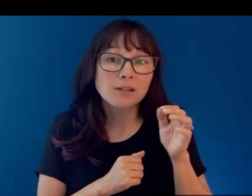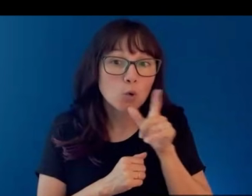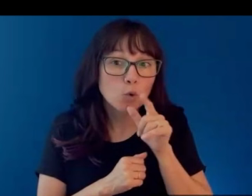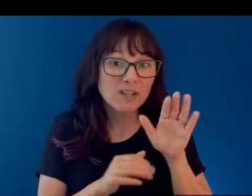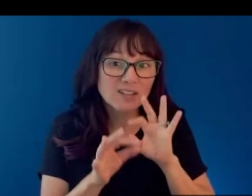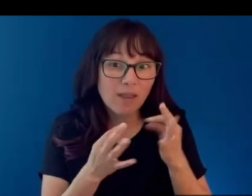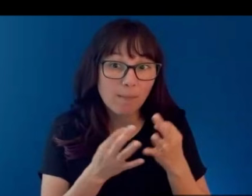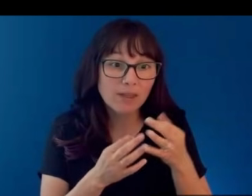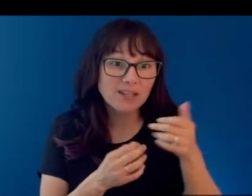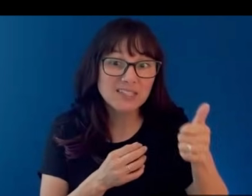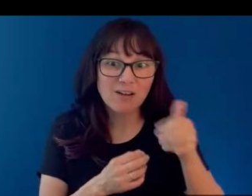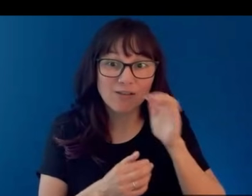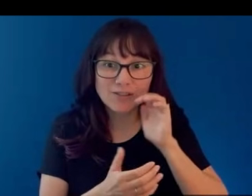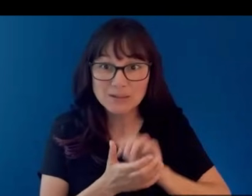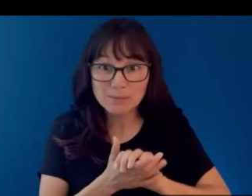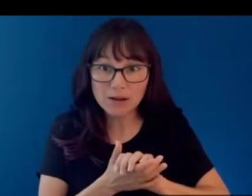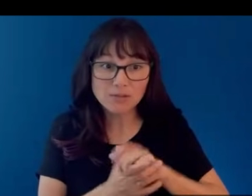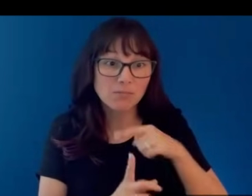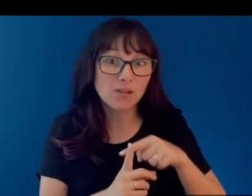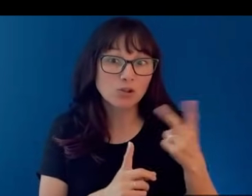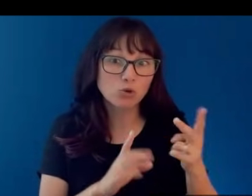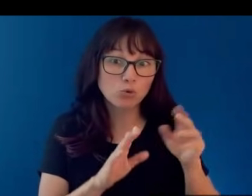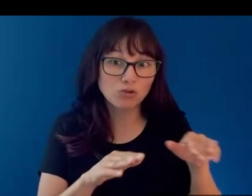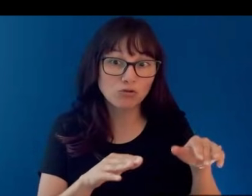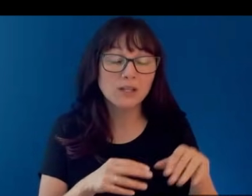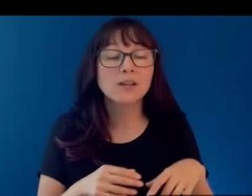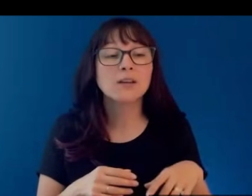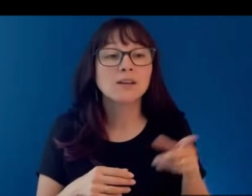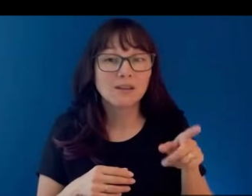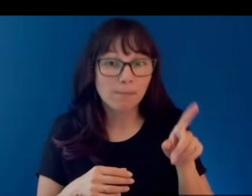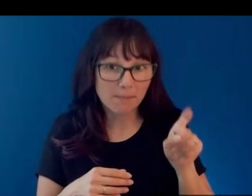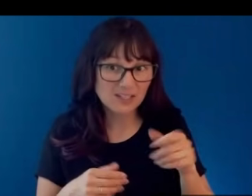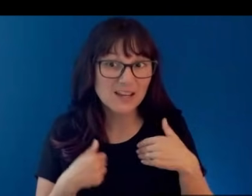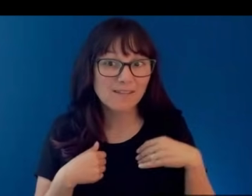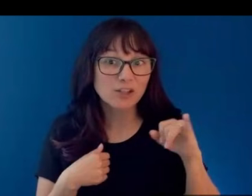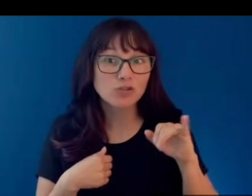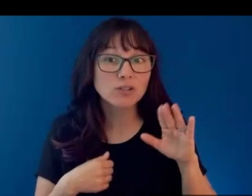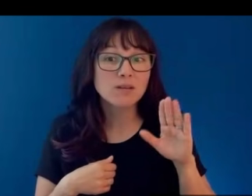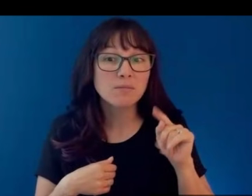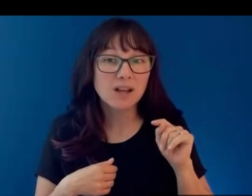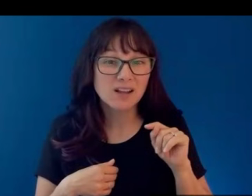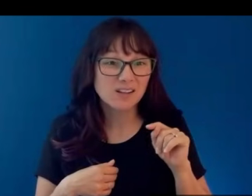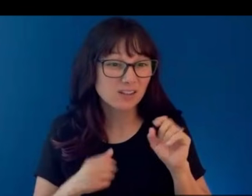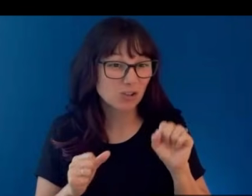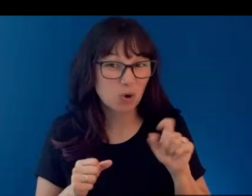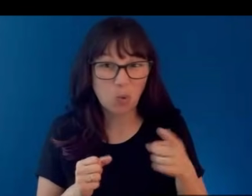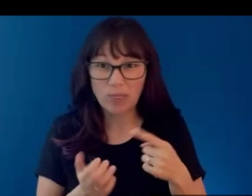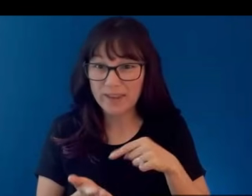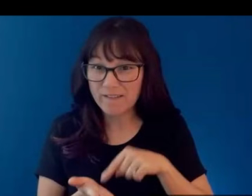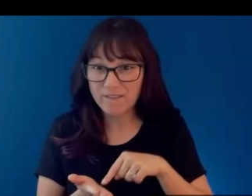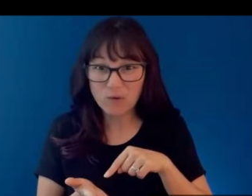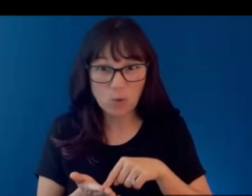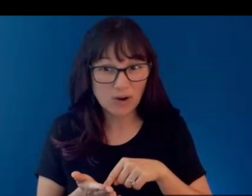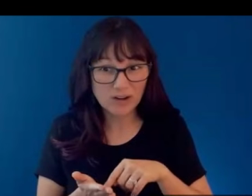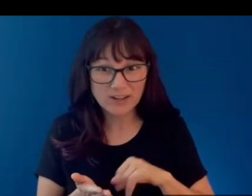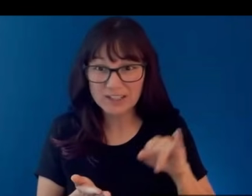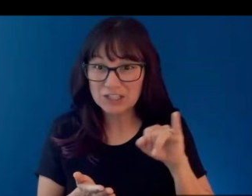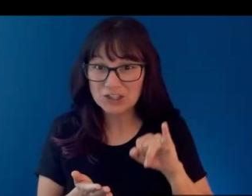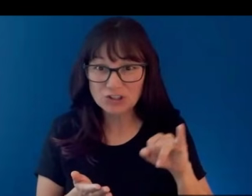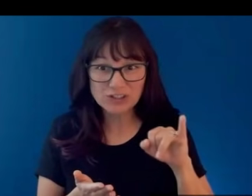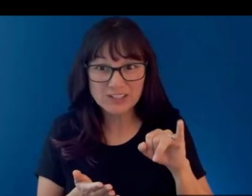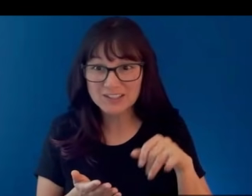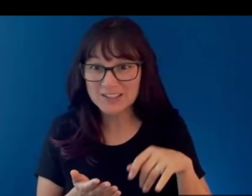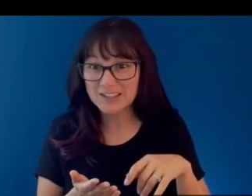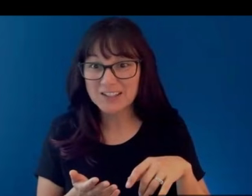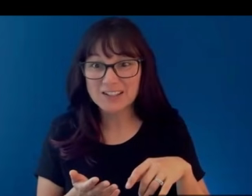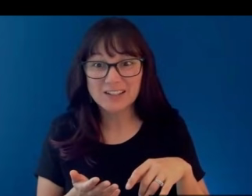kids. He was going to have to get insurance, but the only insurance he could afford were things